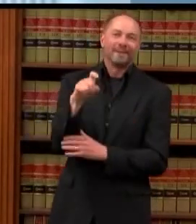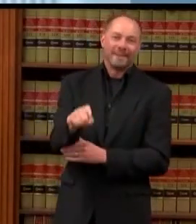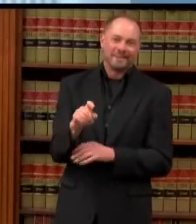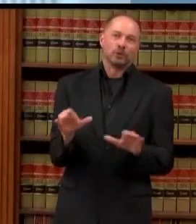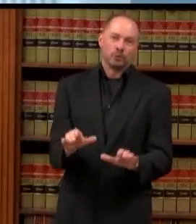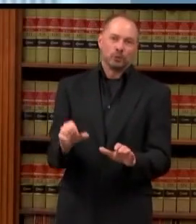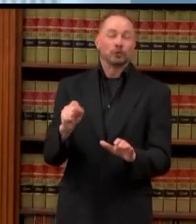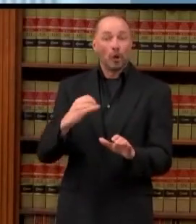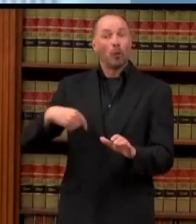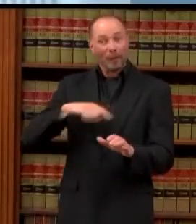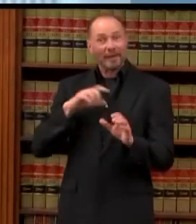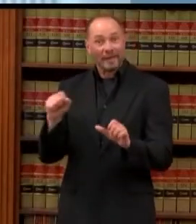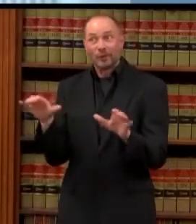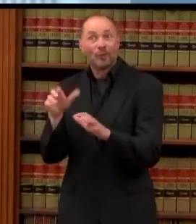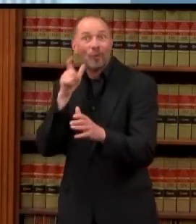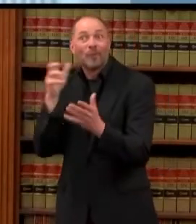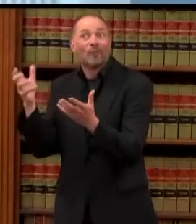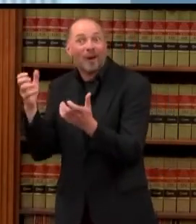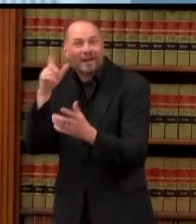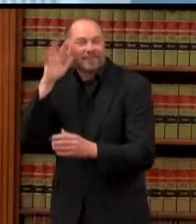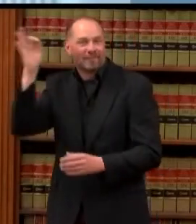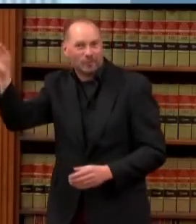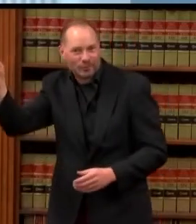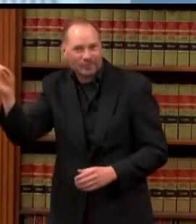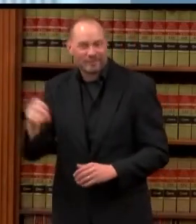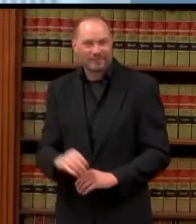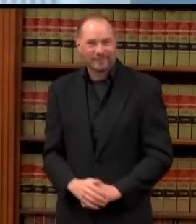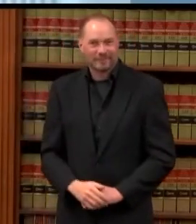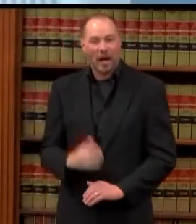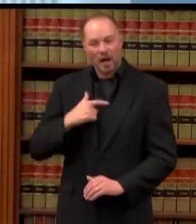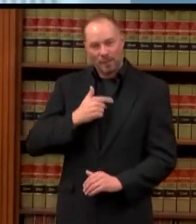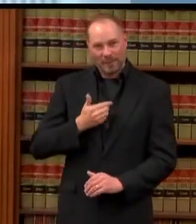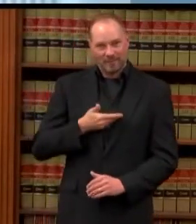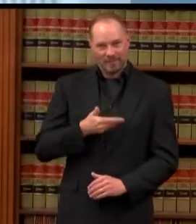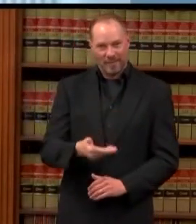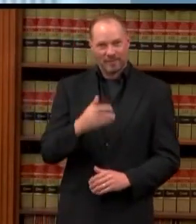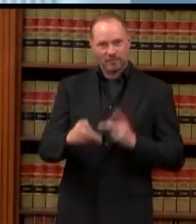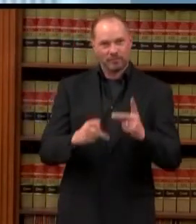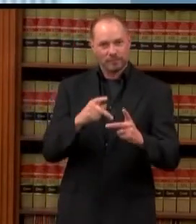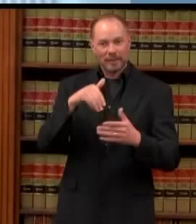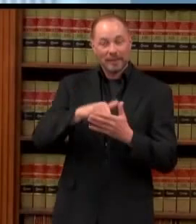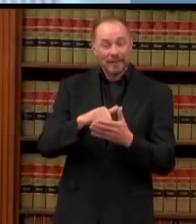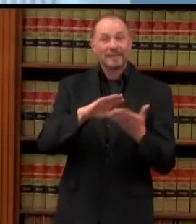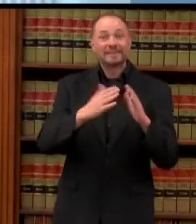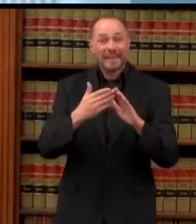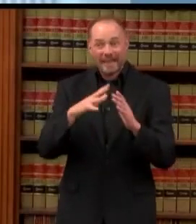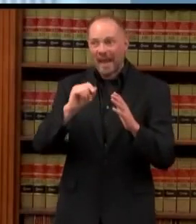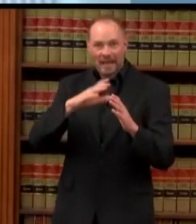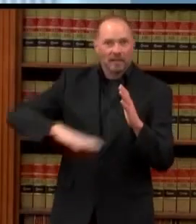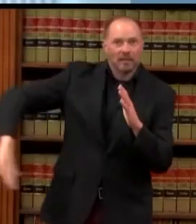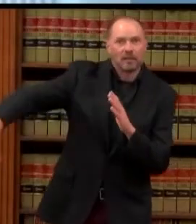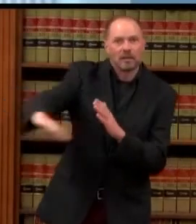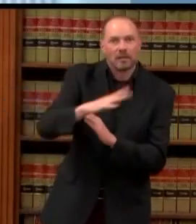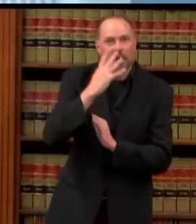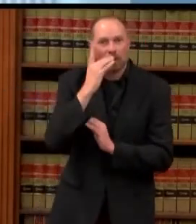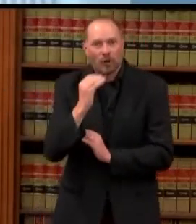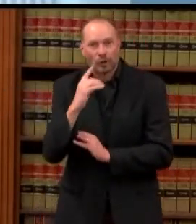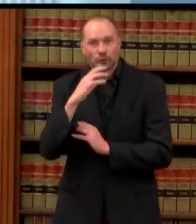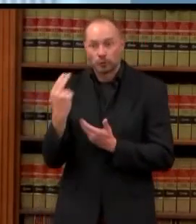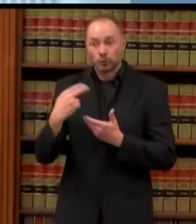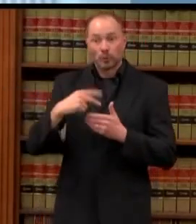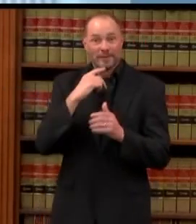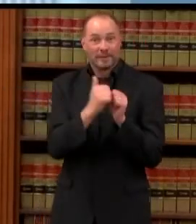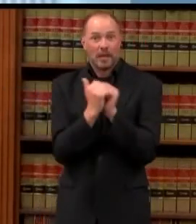want to do in the very near future. I'm inviting the people of the city and this region to join together, to take